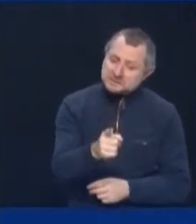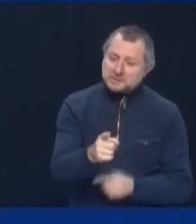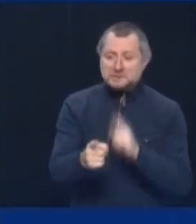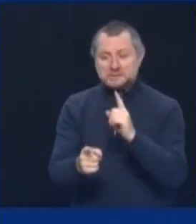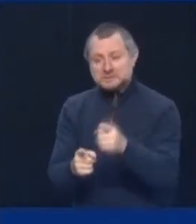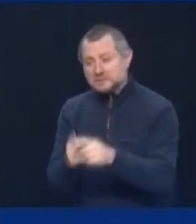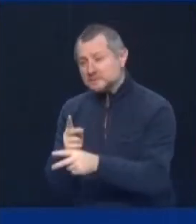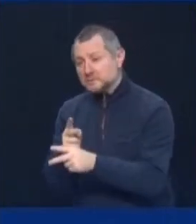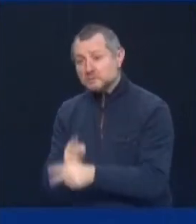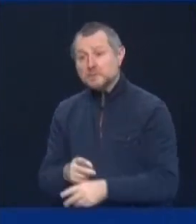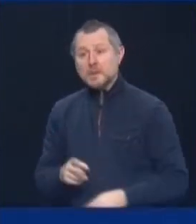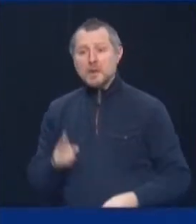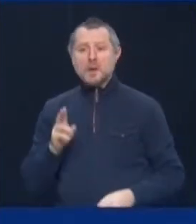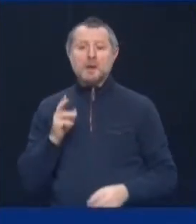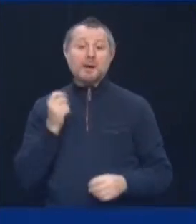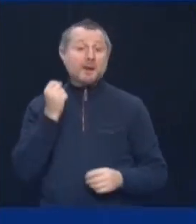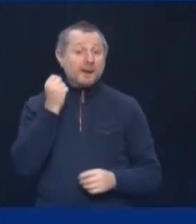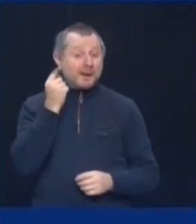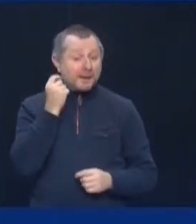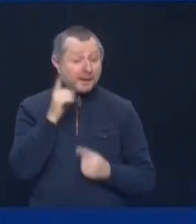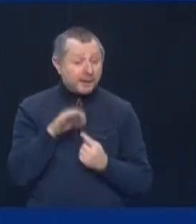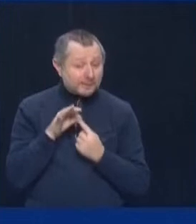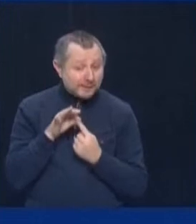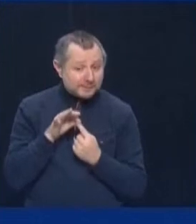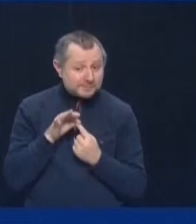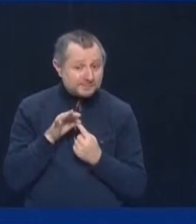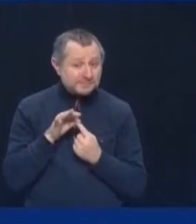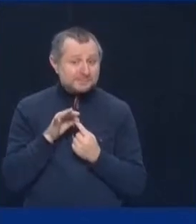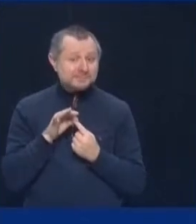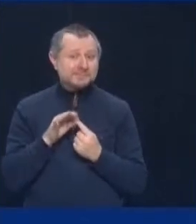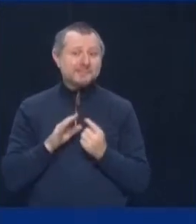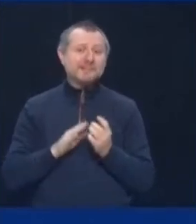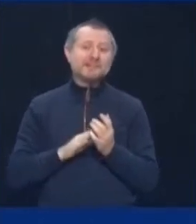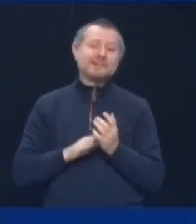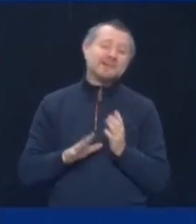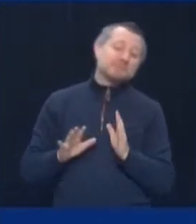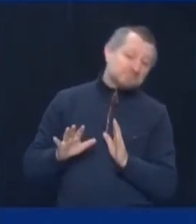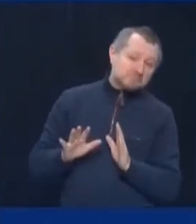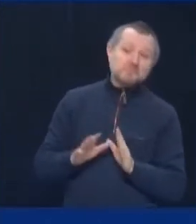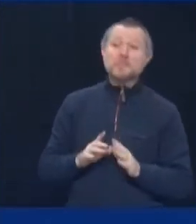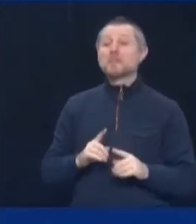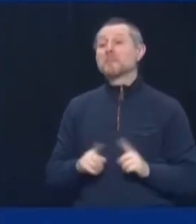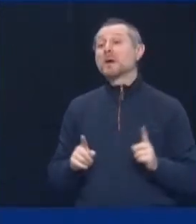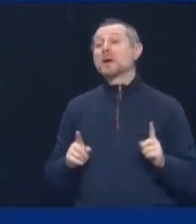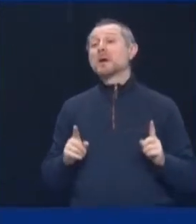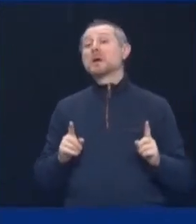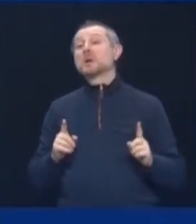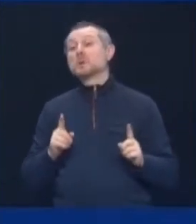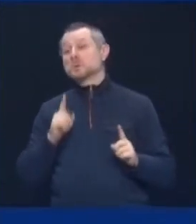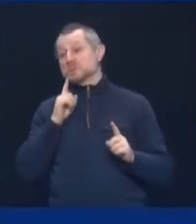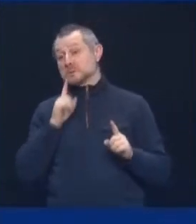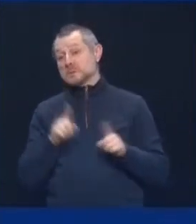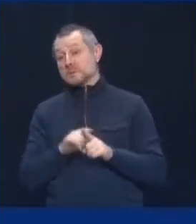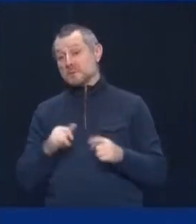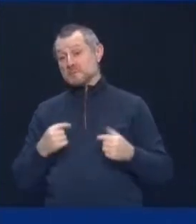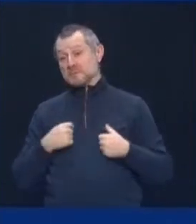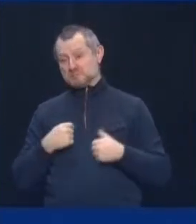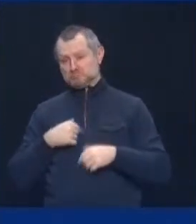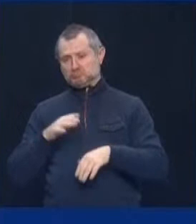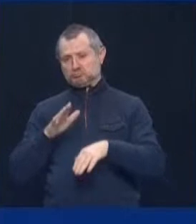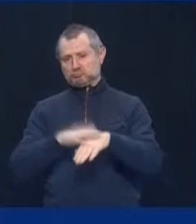that. But that's what that is. And I think the warning, which is what I've been doing also, we have